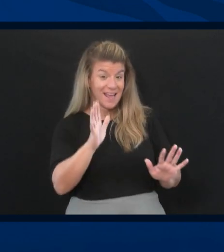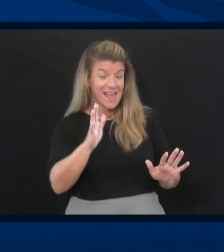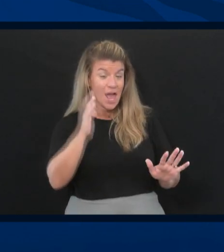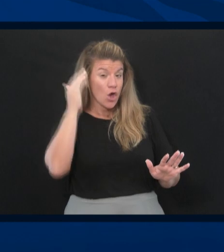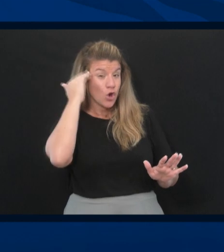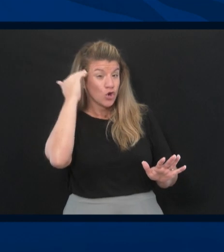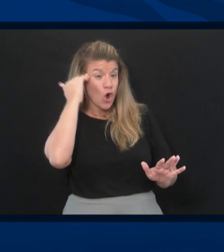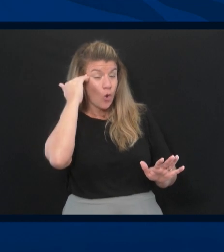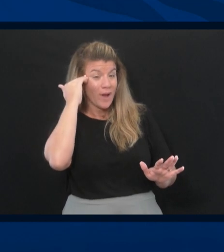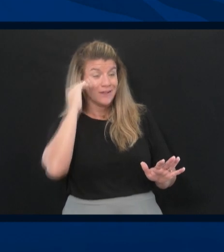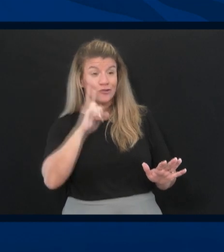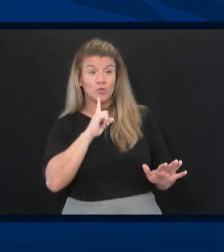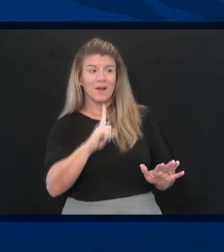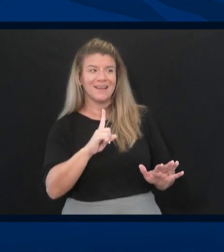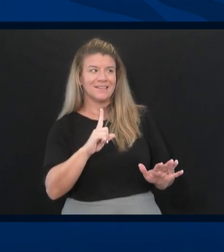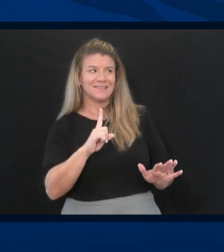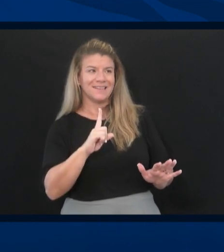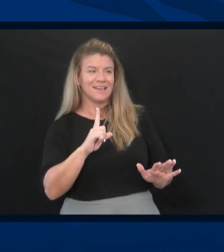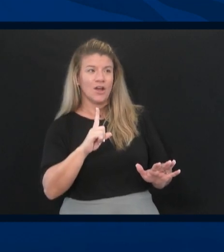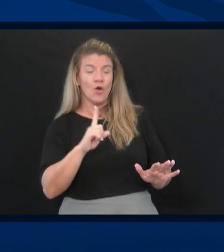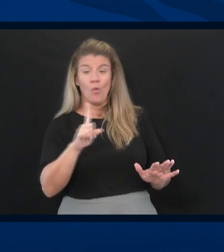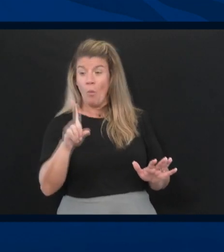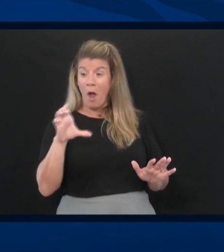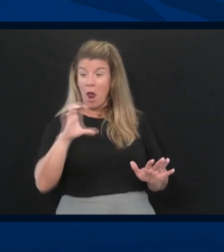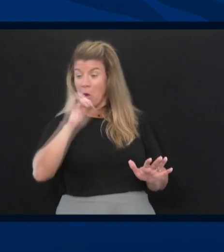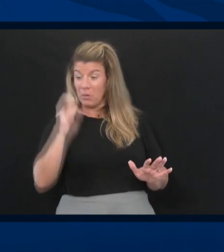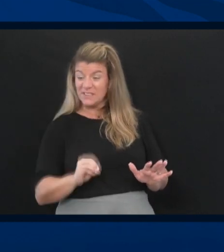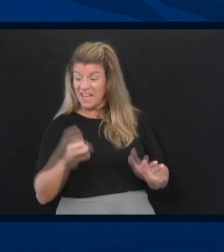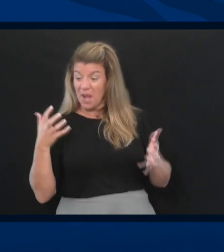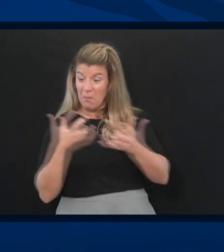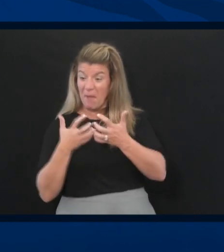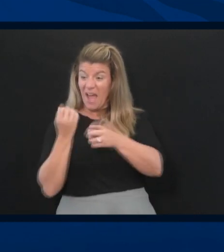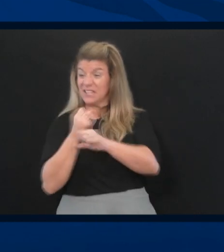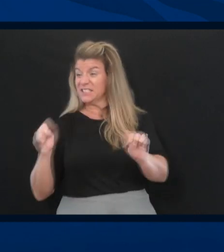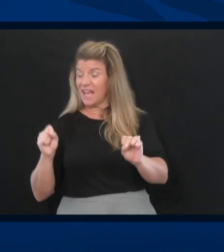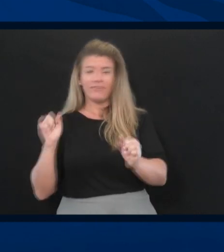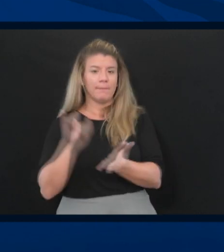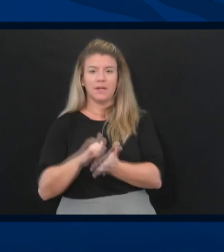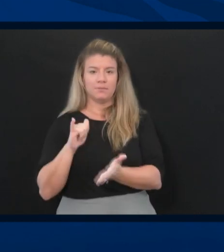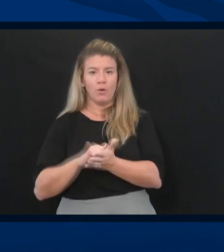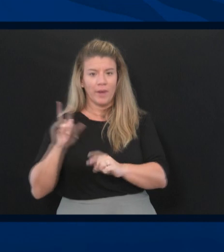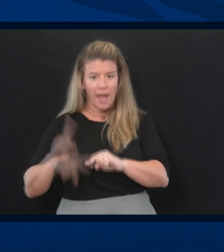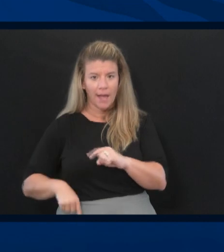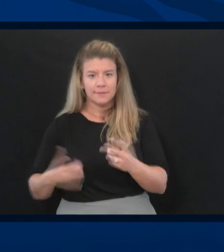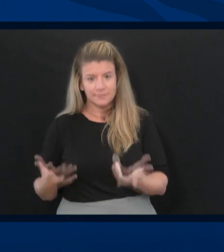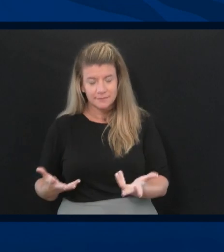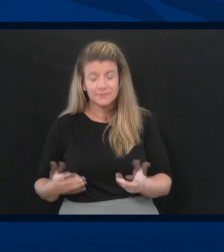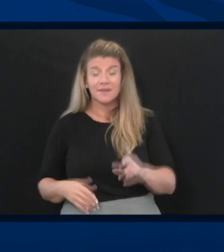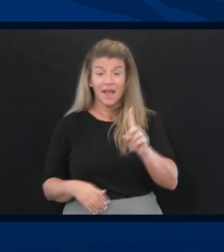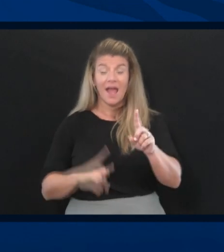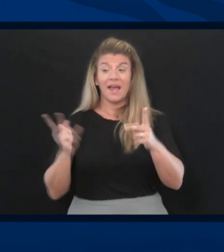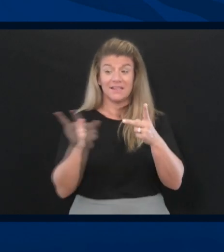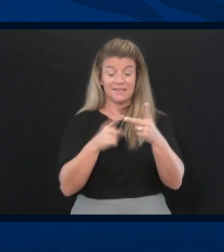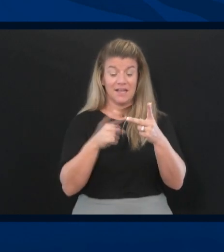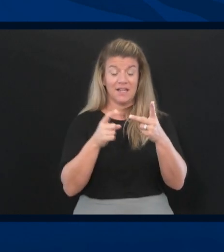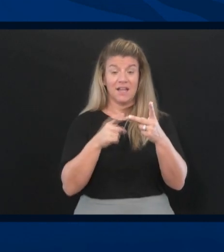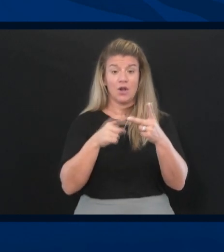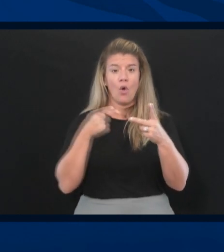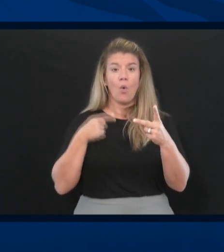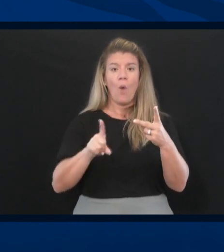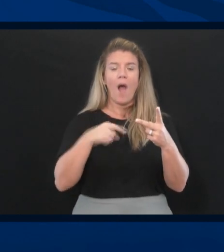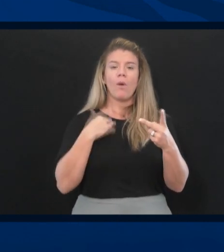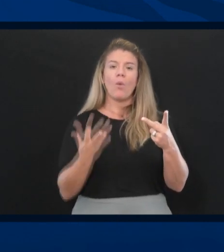totally fail-safe method to put people back in school during the pandemic? That's the first thing. And secondly, while we're waiting on September